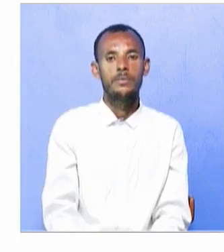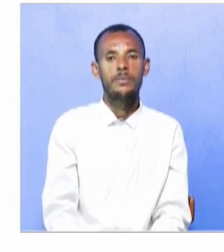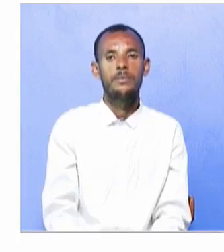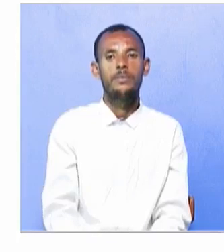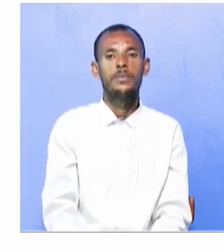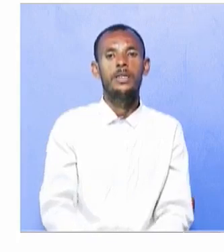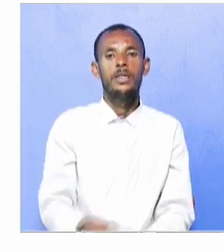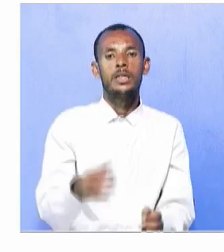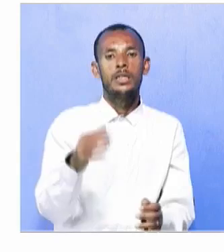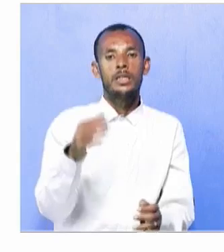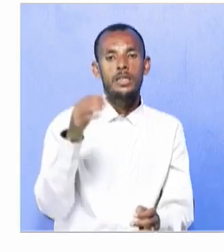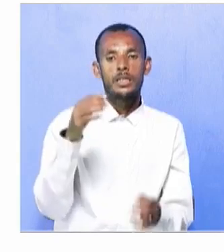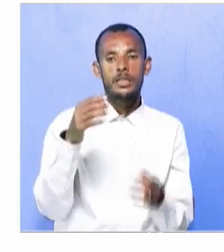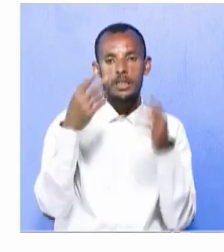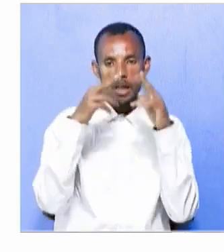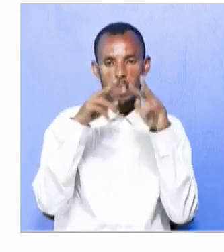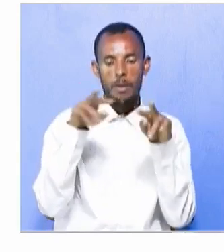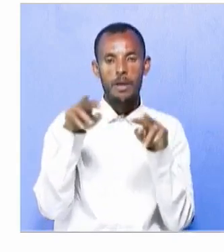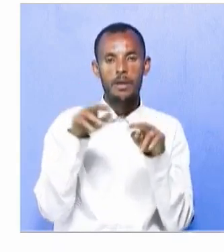Determine